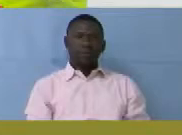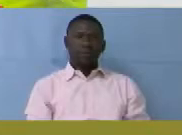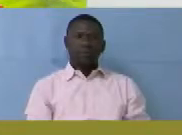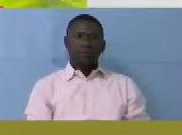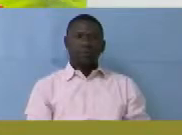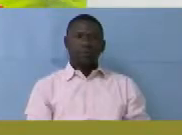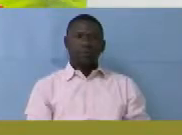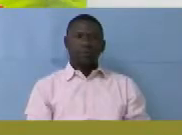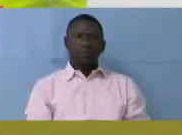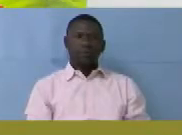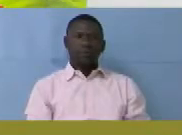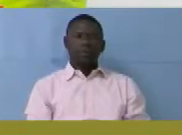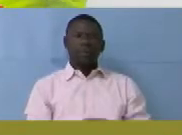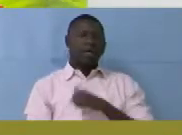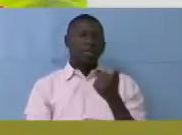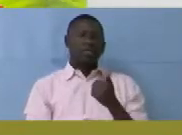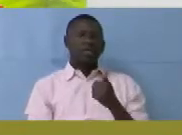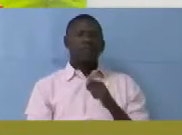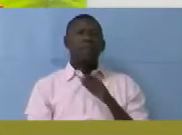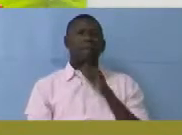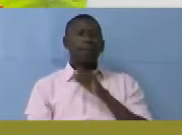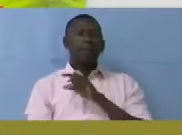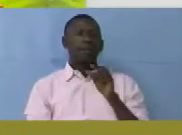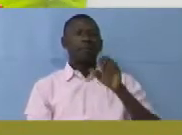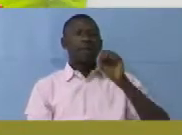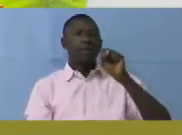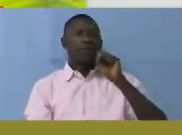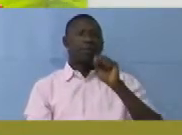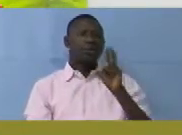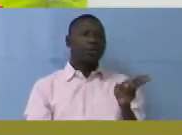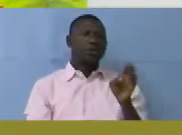Serif Mbai. Nen Serif Mbai.